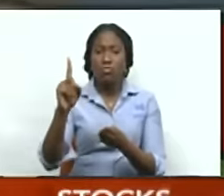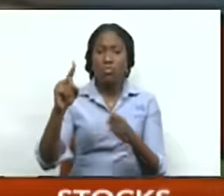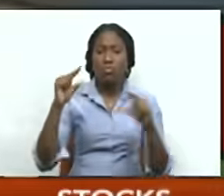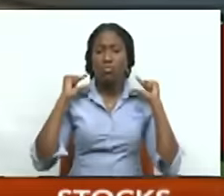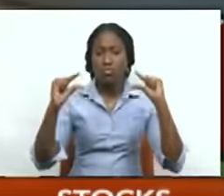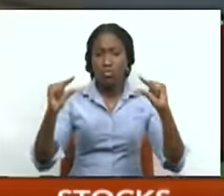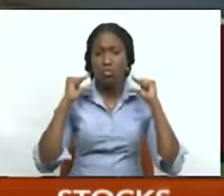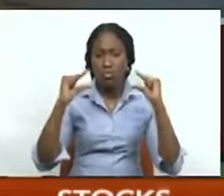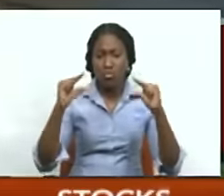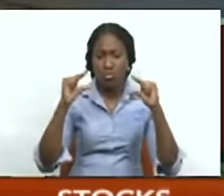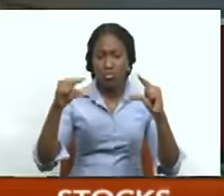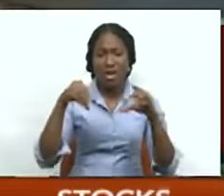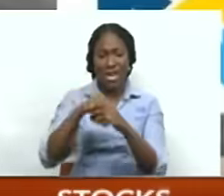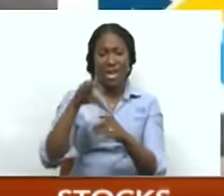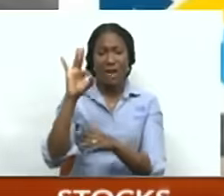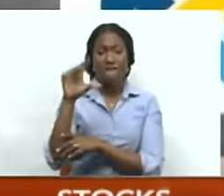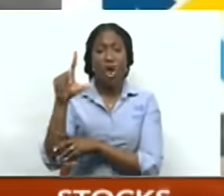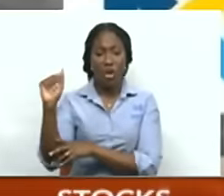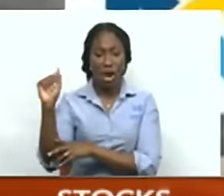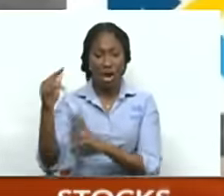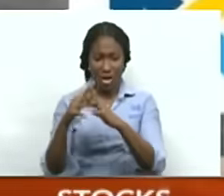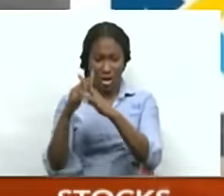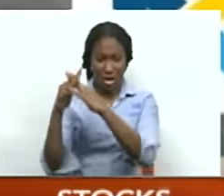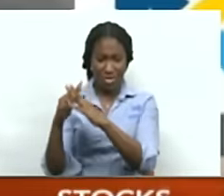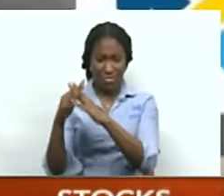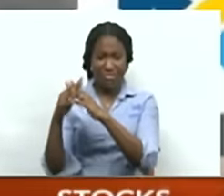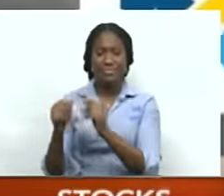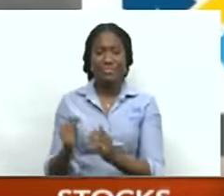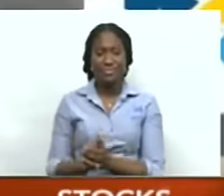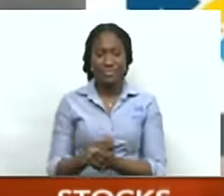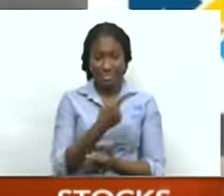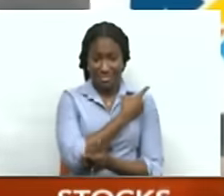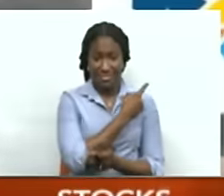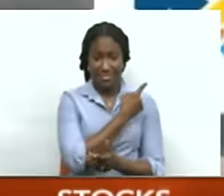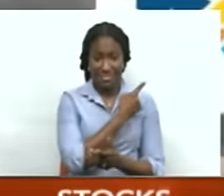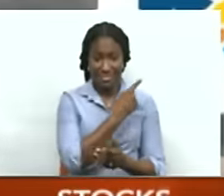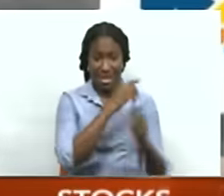Florida. The warehouse Massey purchased is